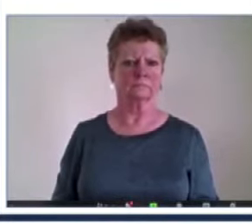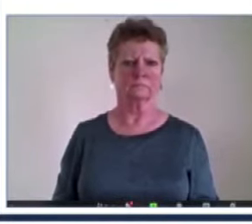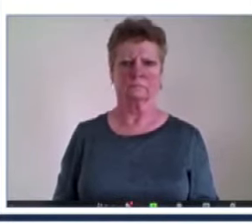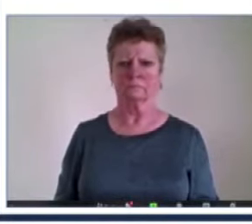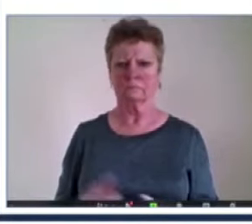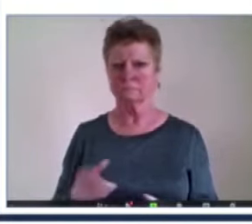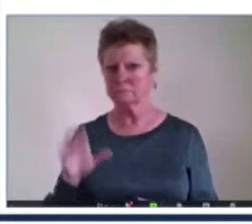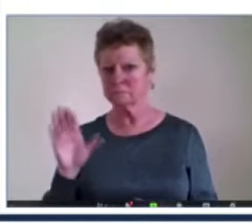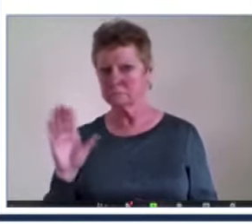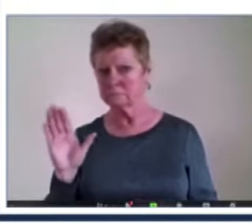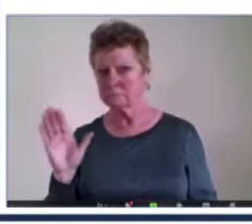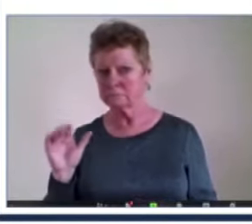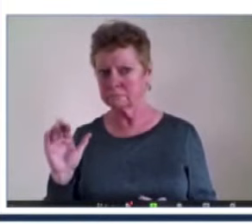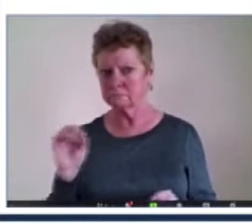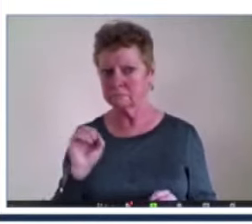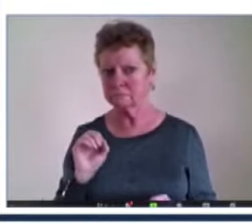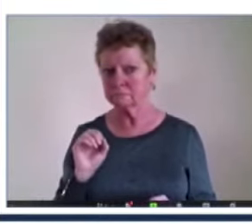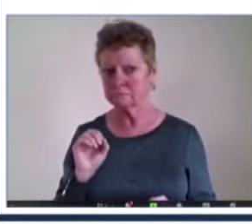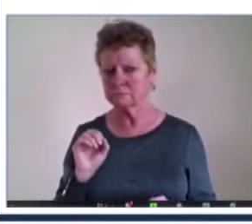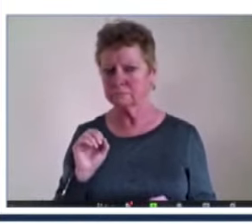Nicole, are you there?